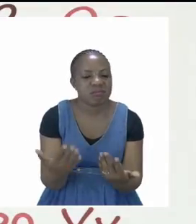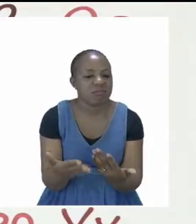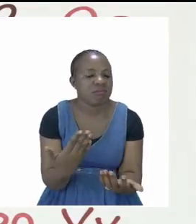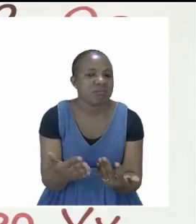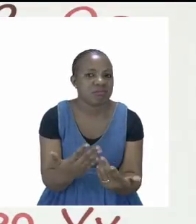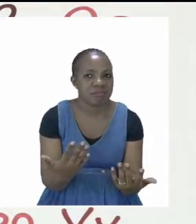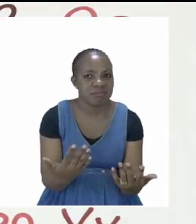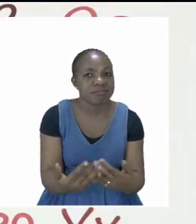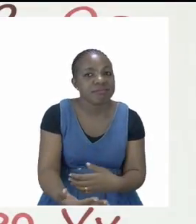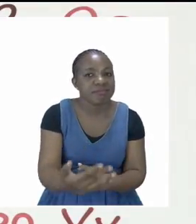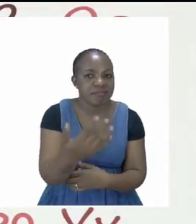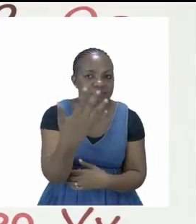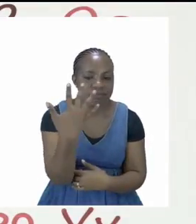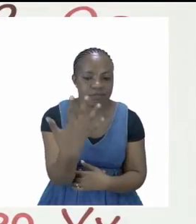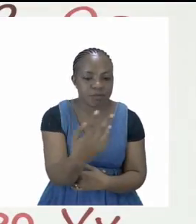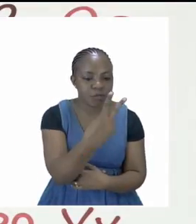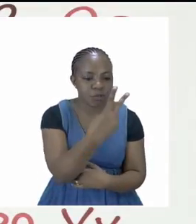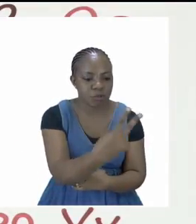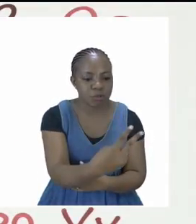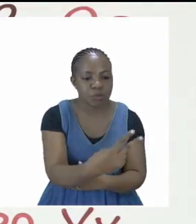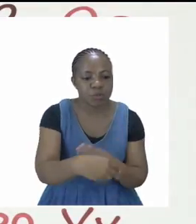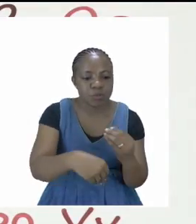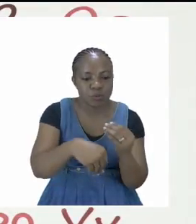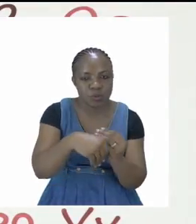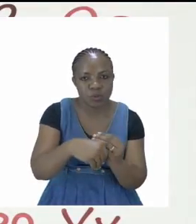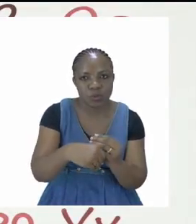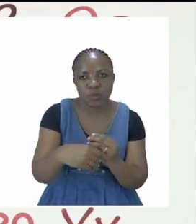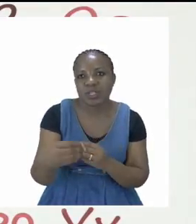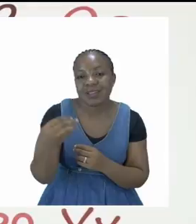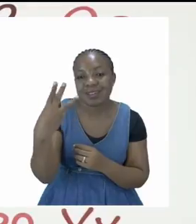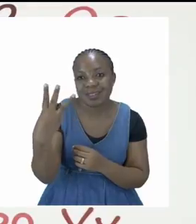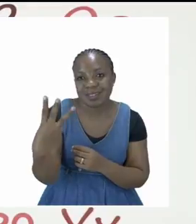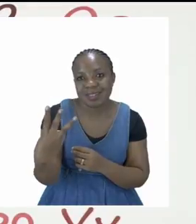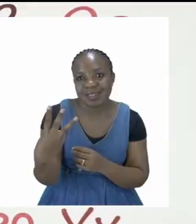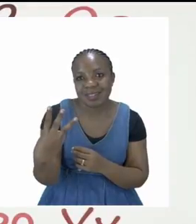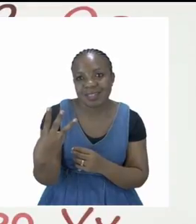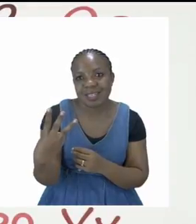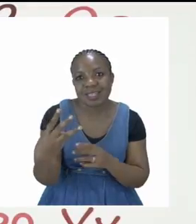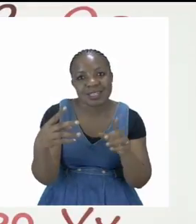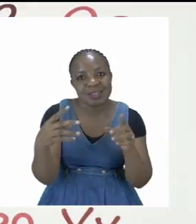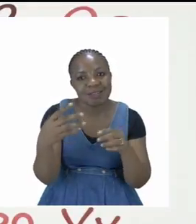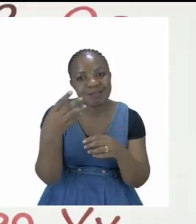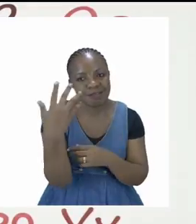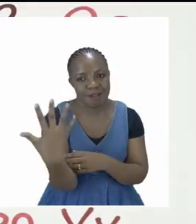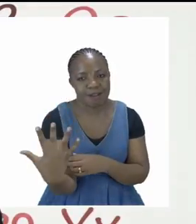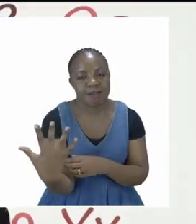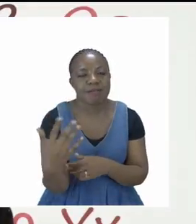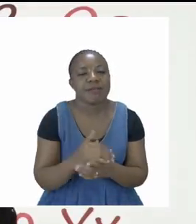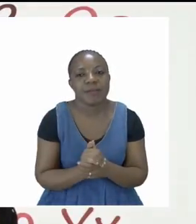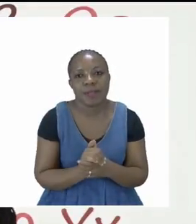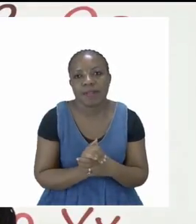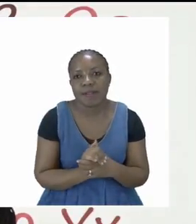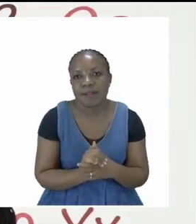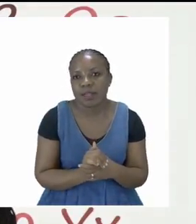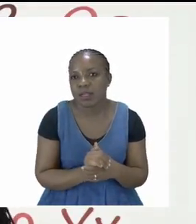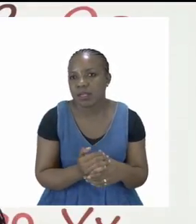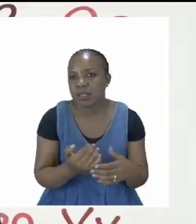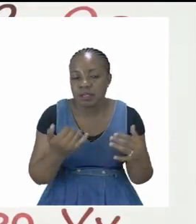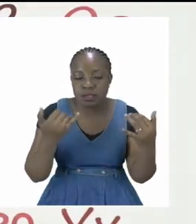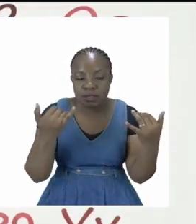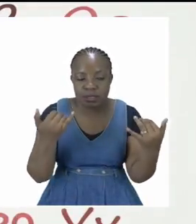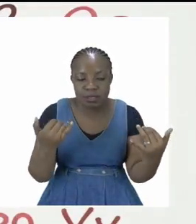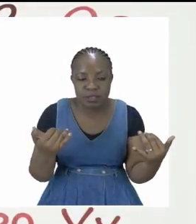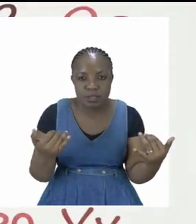is 5. 2 plus 3 equals 5. Now we have